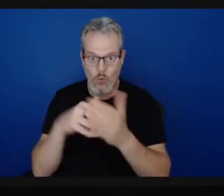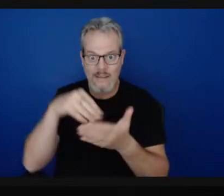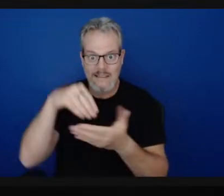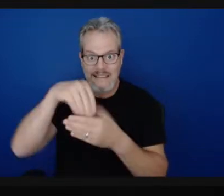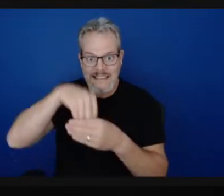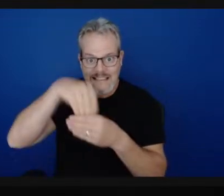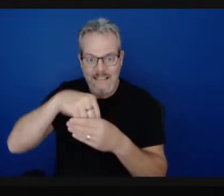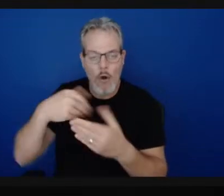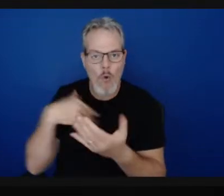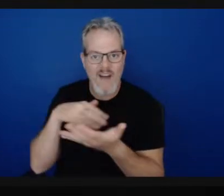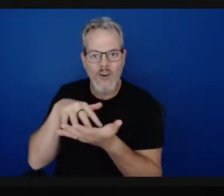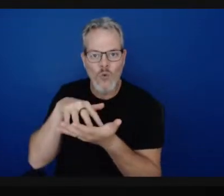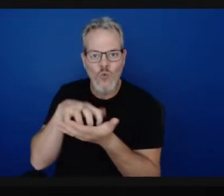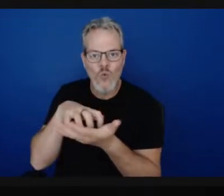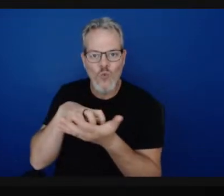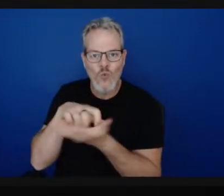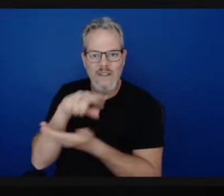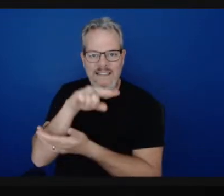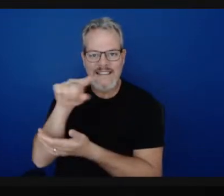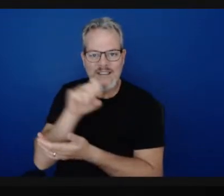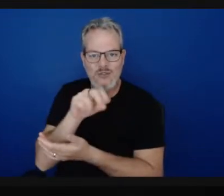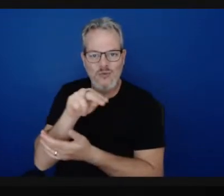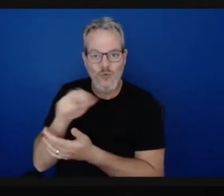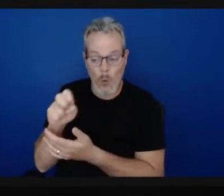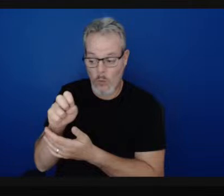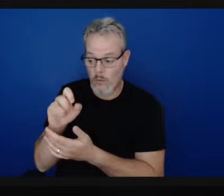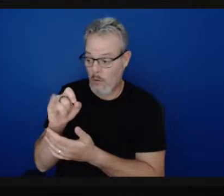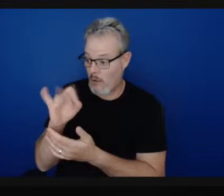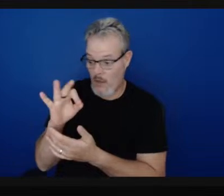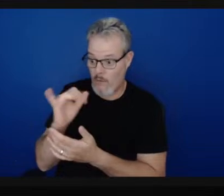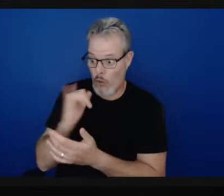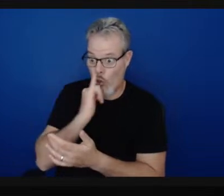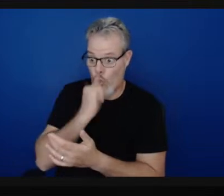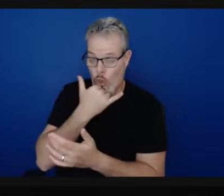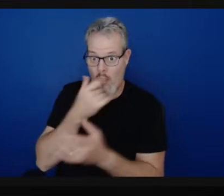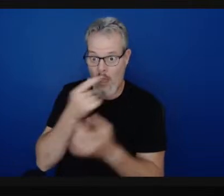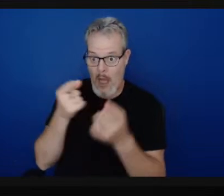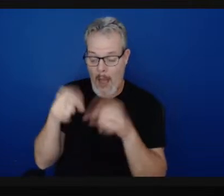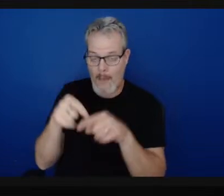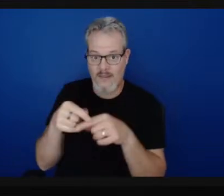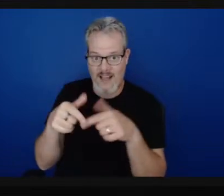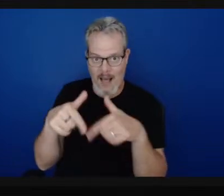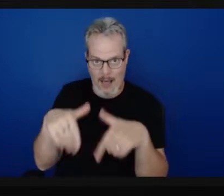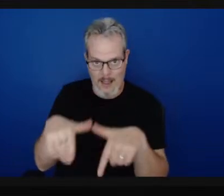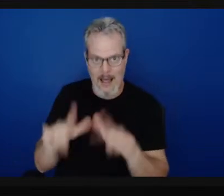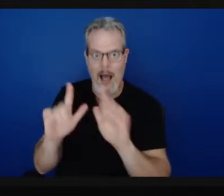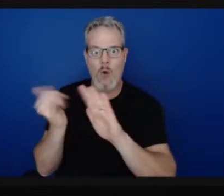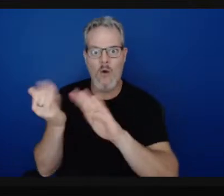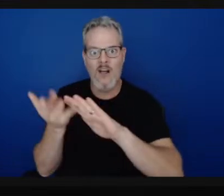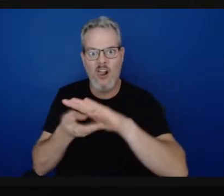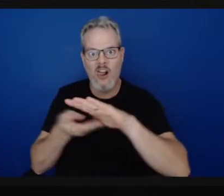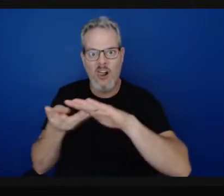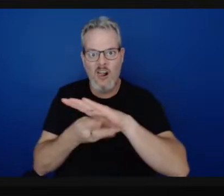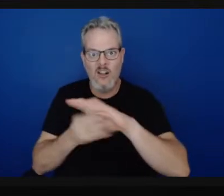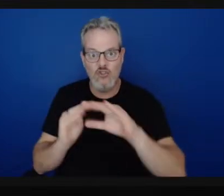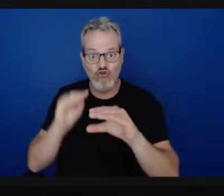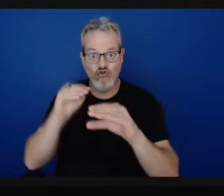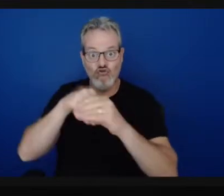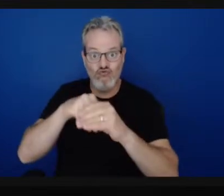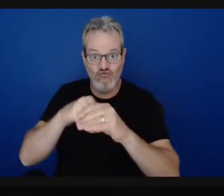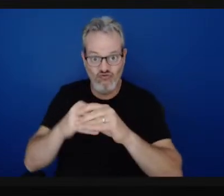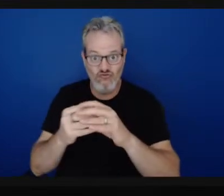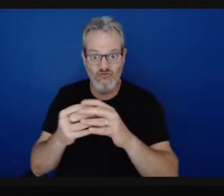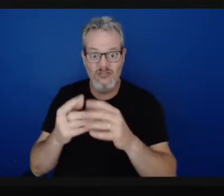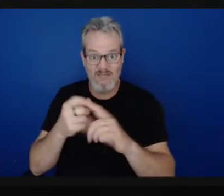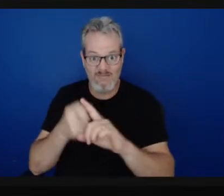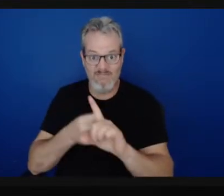if for some reason they allow the magma to infiltrate, then you can have a magma